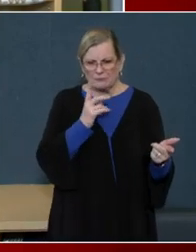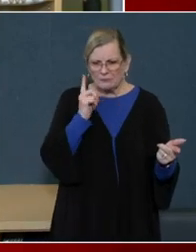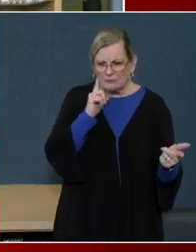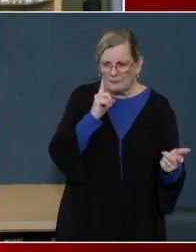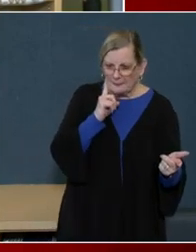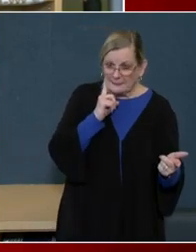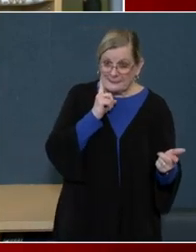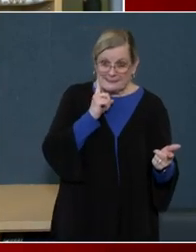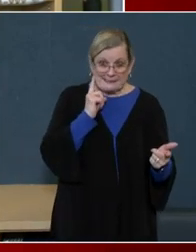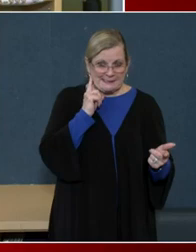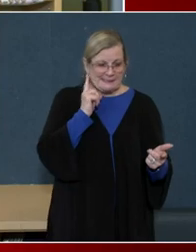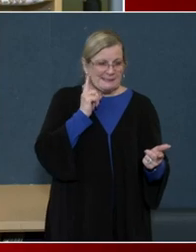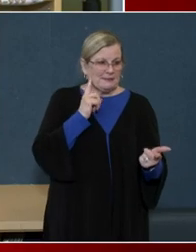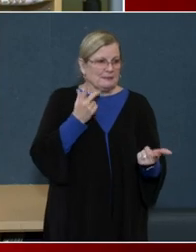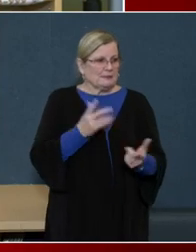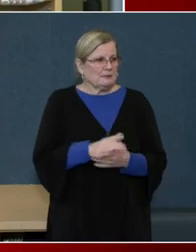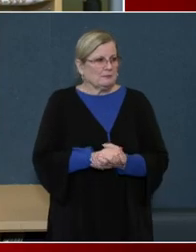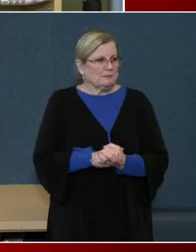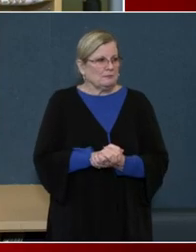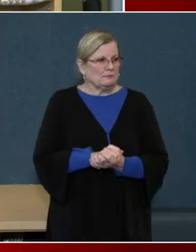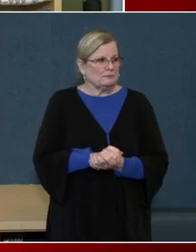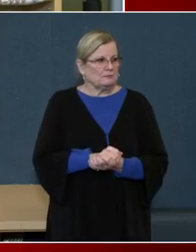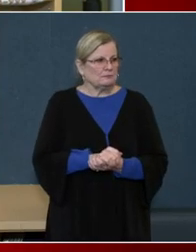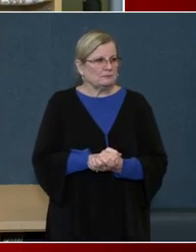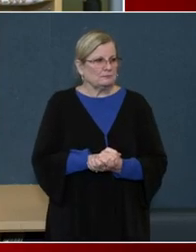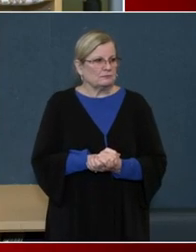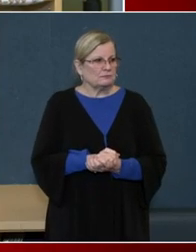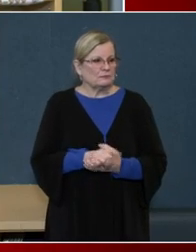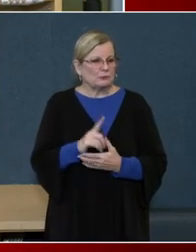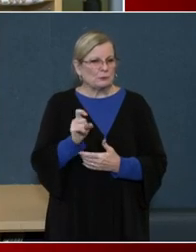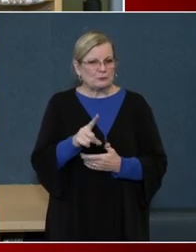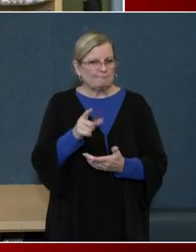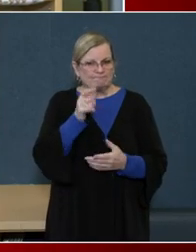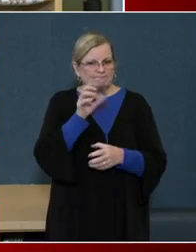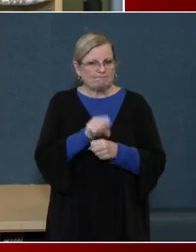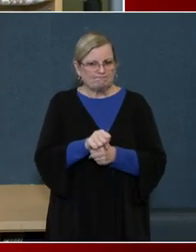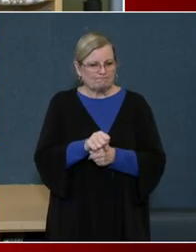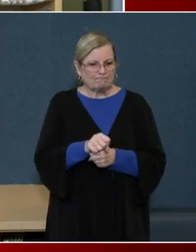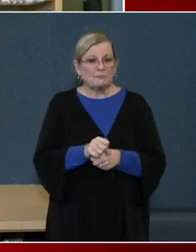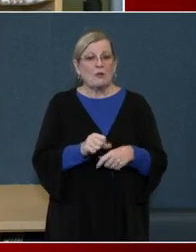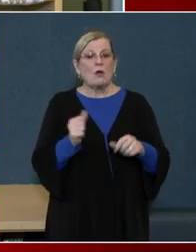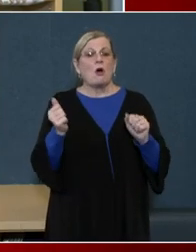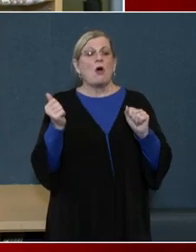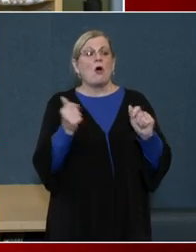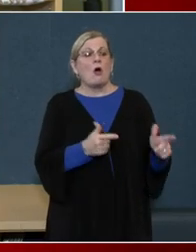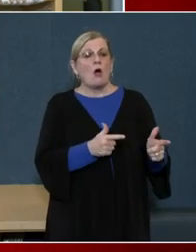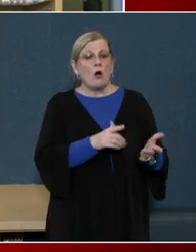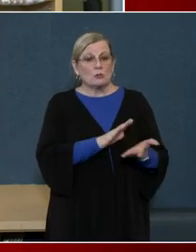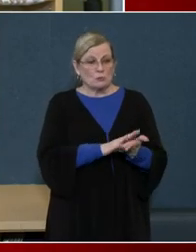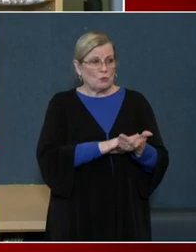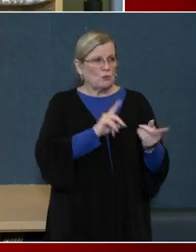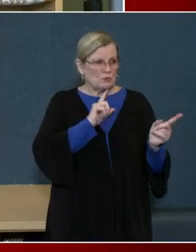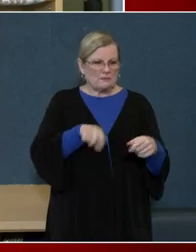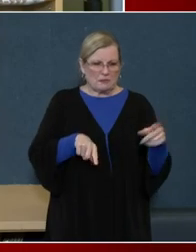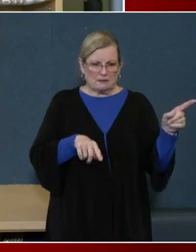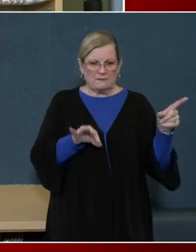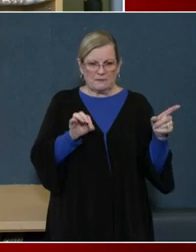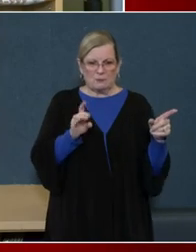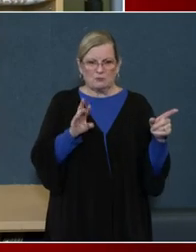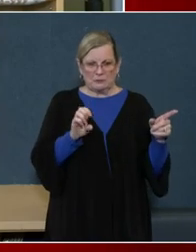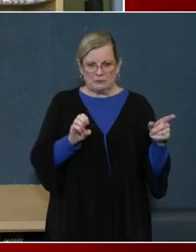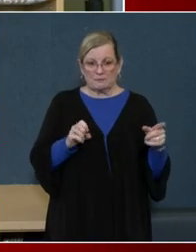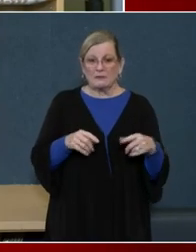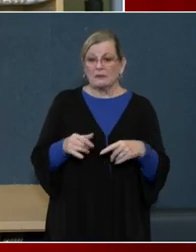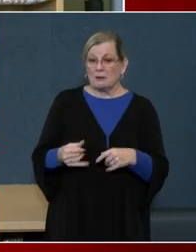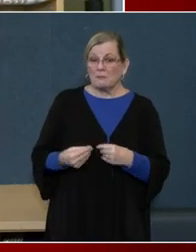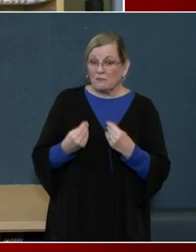needs to take insulin or something like that? So all of our schools have had health professionals that administer medications in